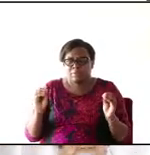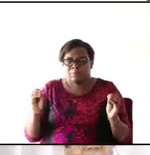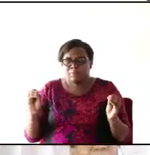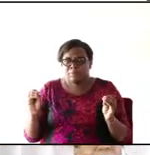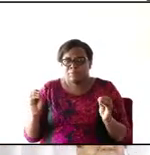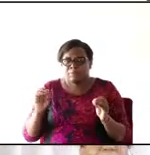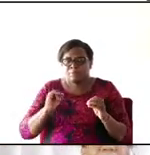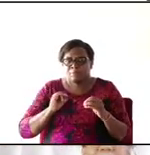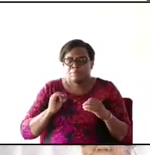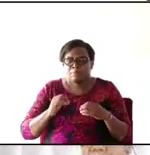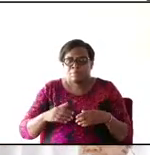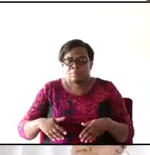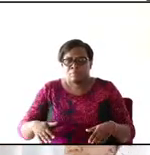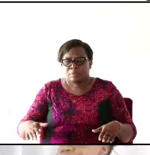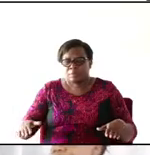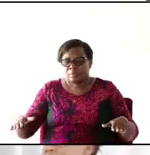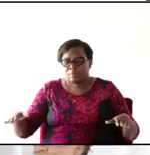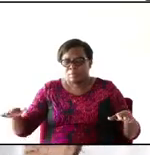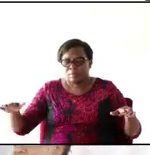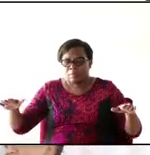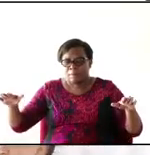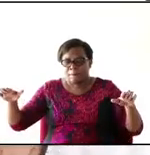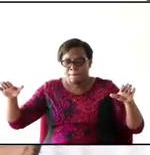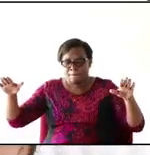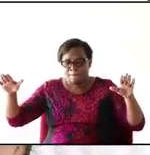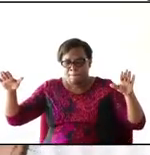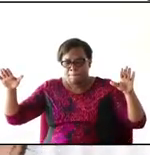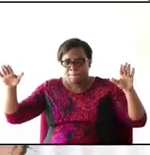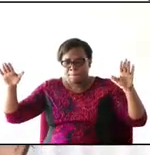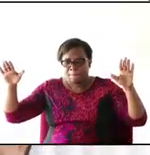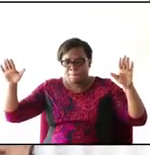Of you who are in your homes, right where you are in your home,